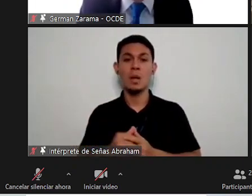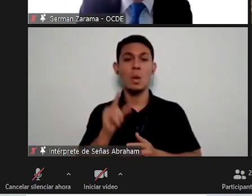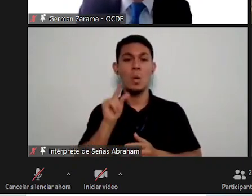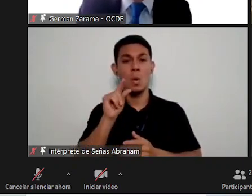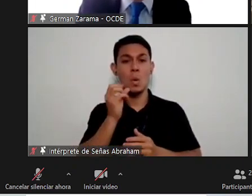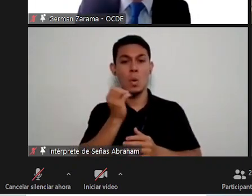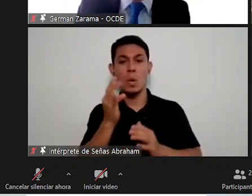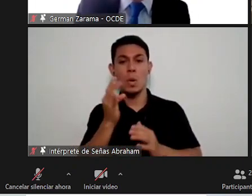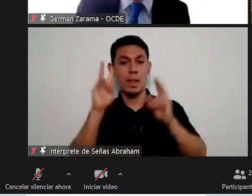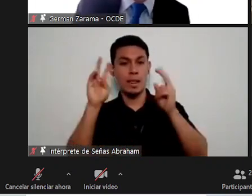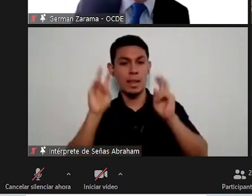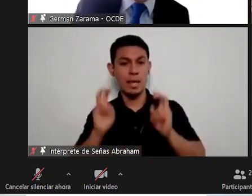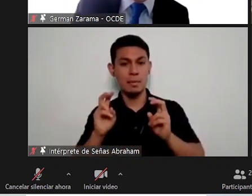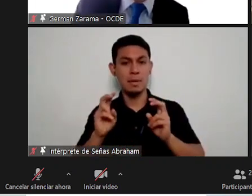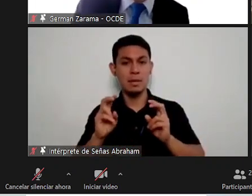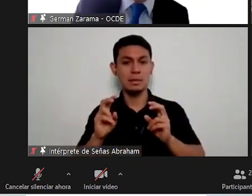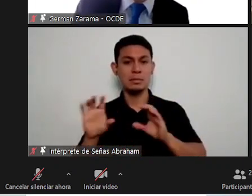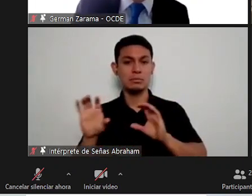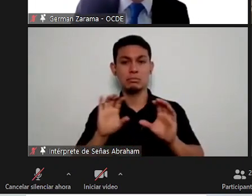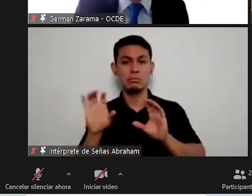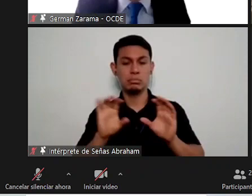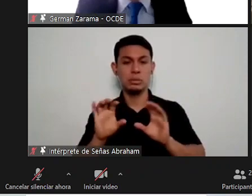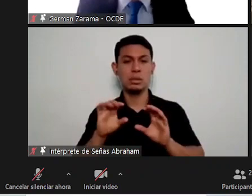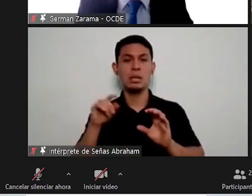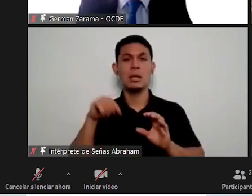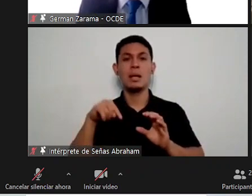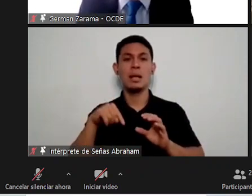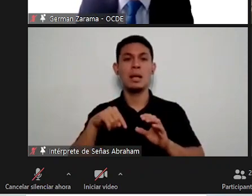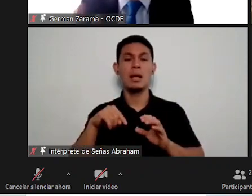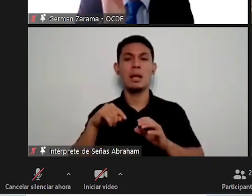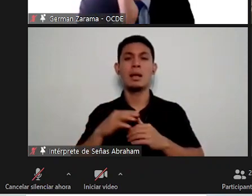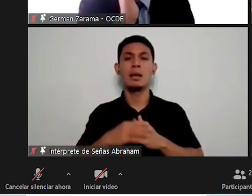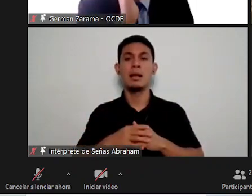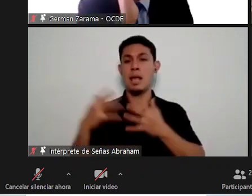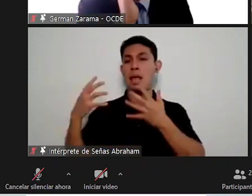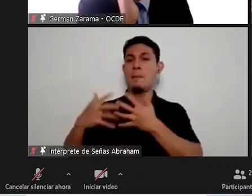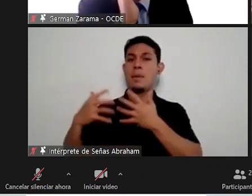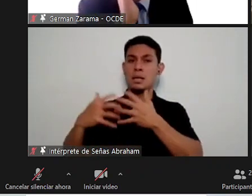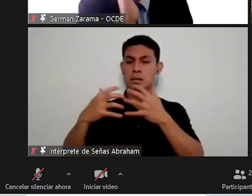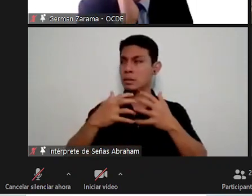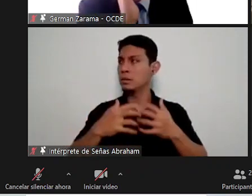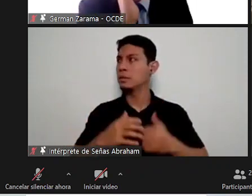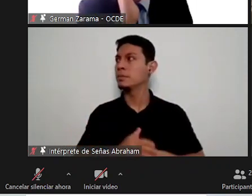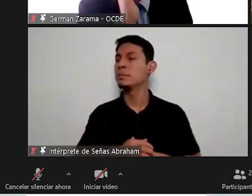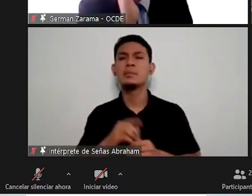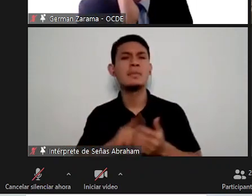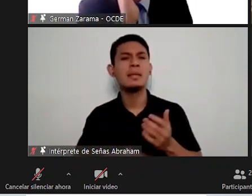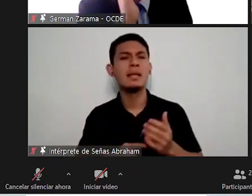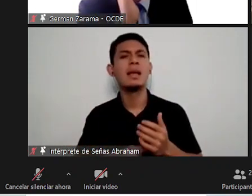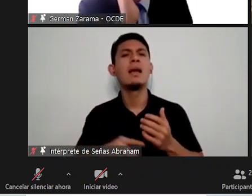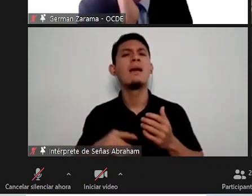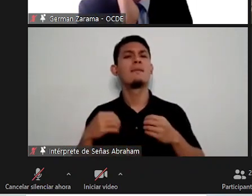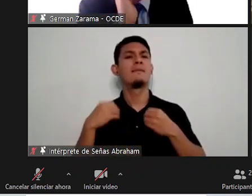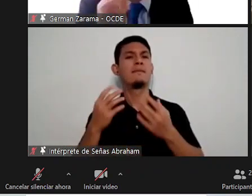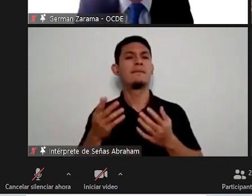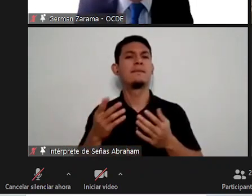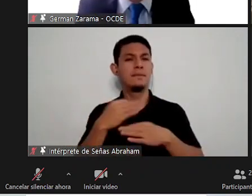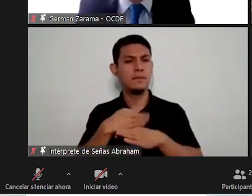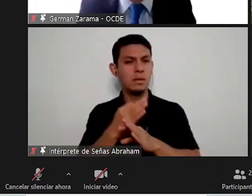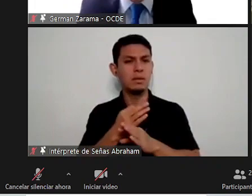that helps on uh humanitarian aid and we have other actions such